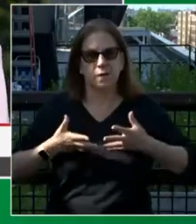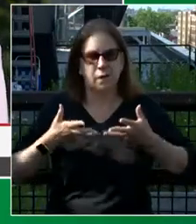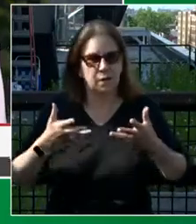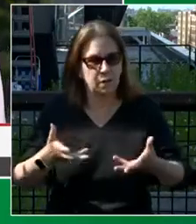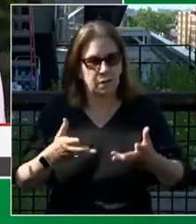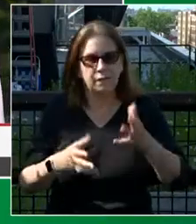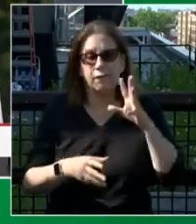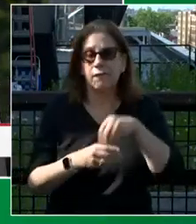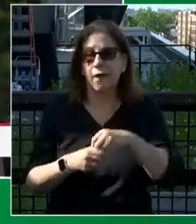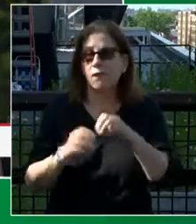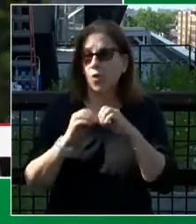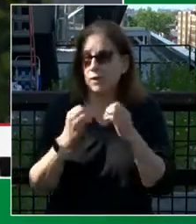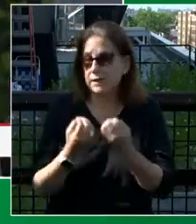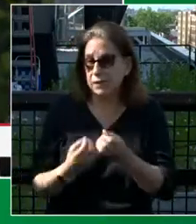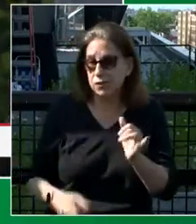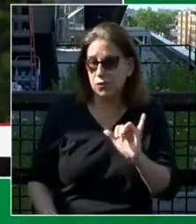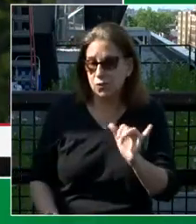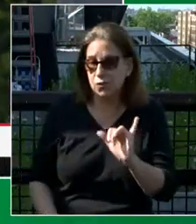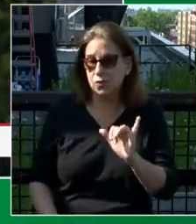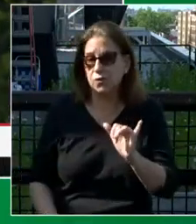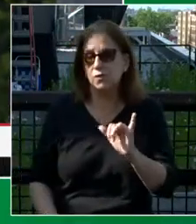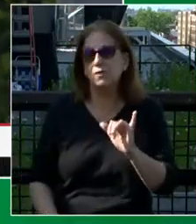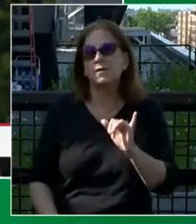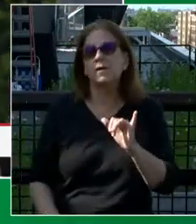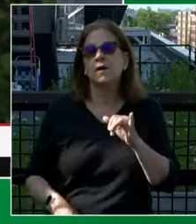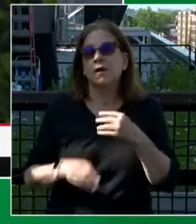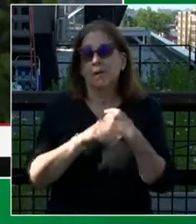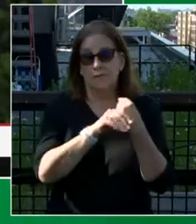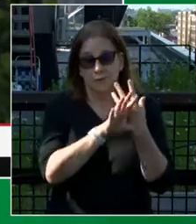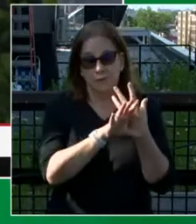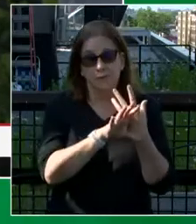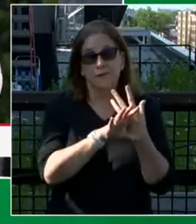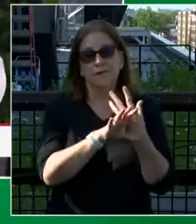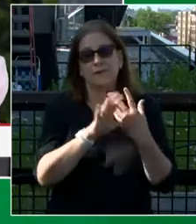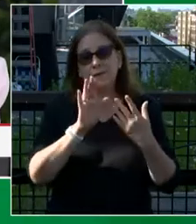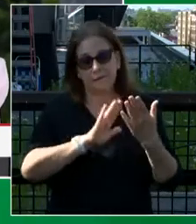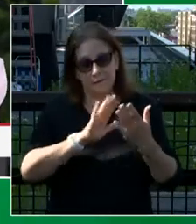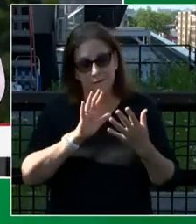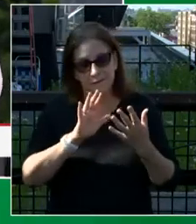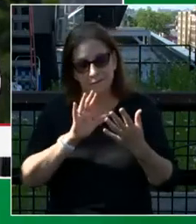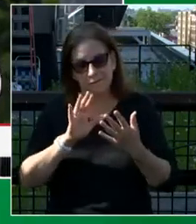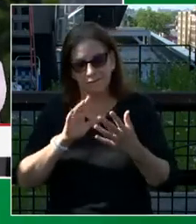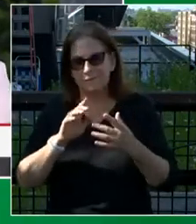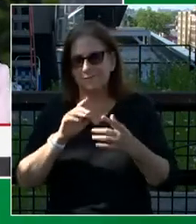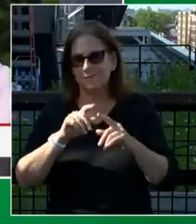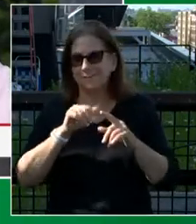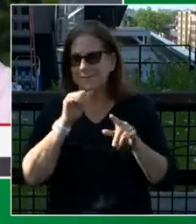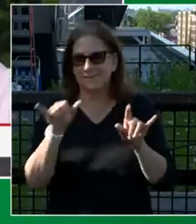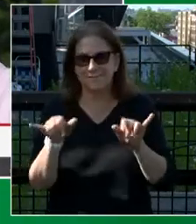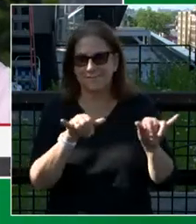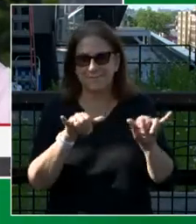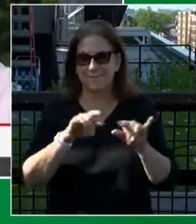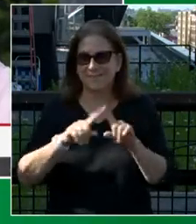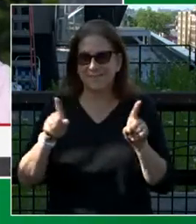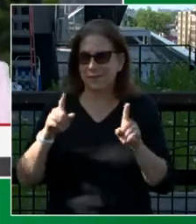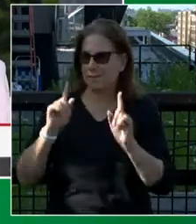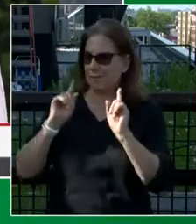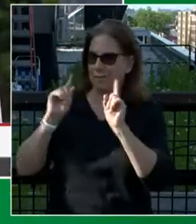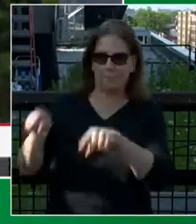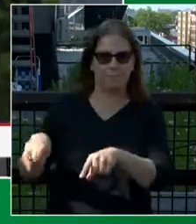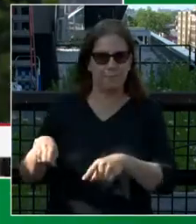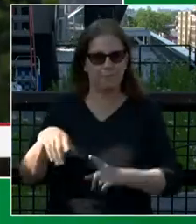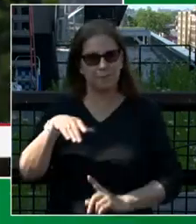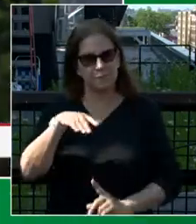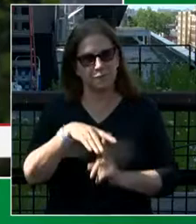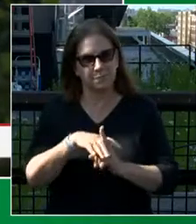been so virtual. How can we show up and be a part of something